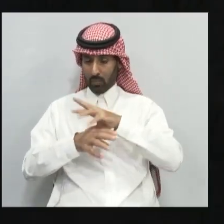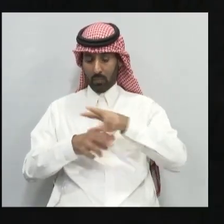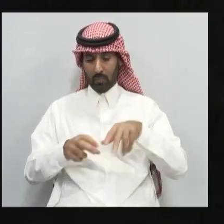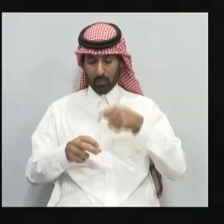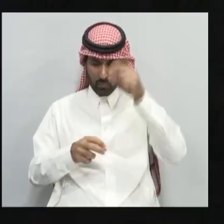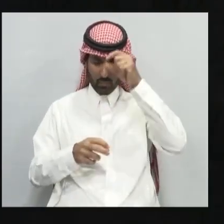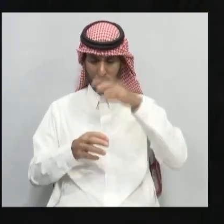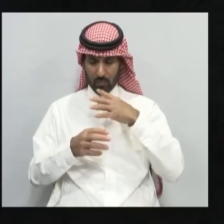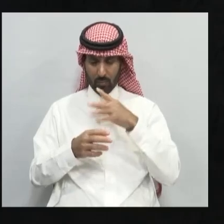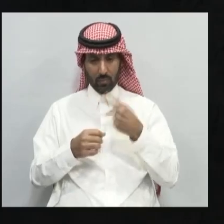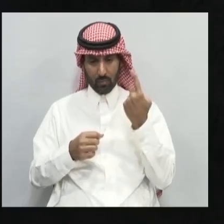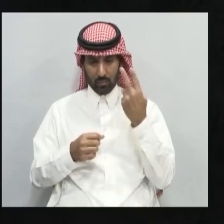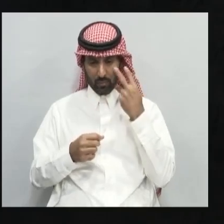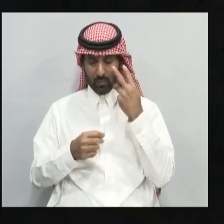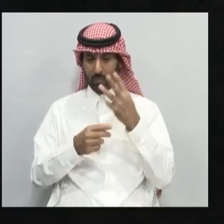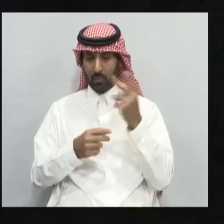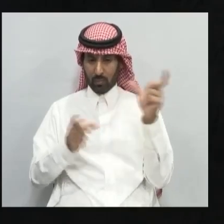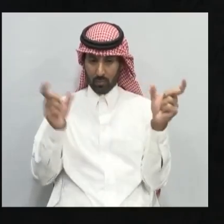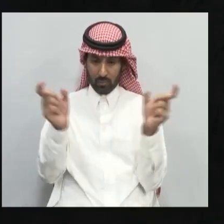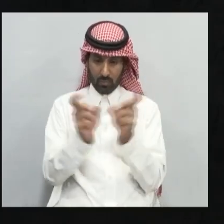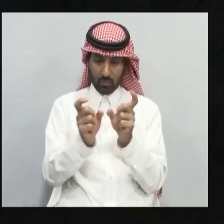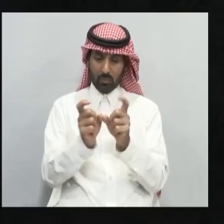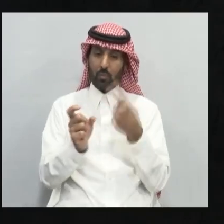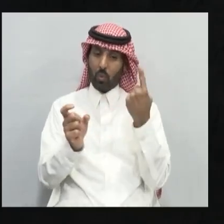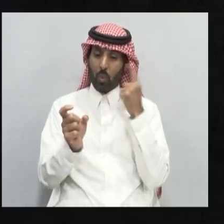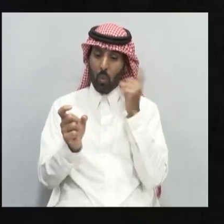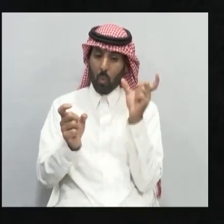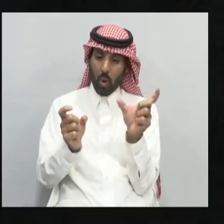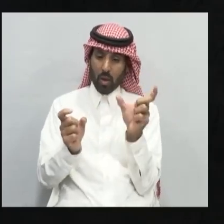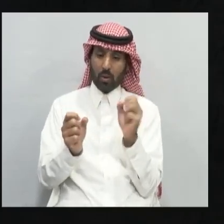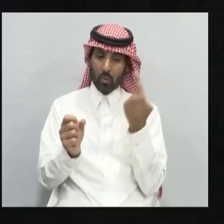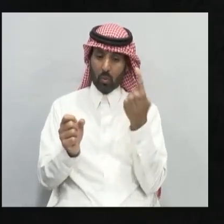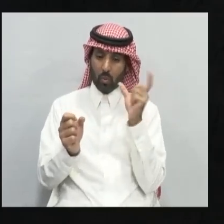each one, the two parts of the word together to come up with